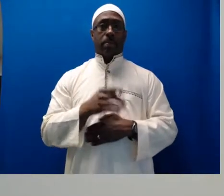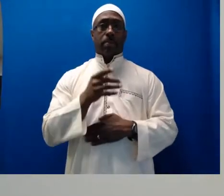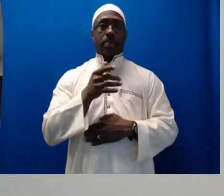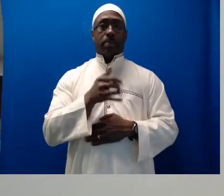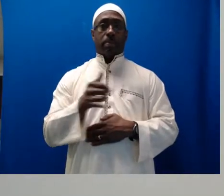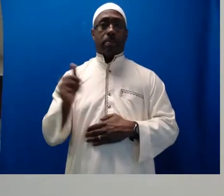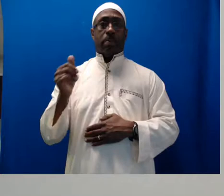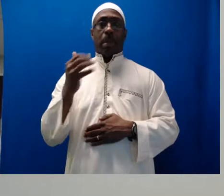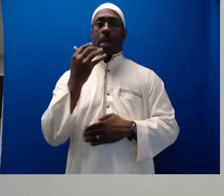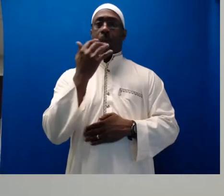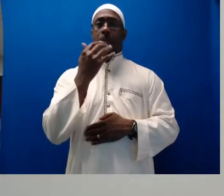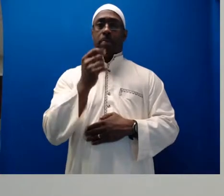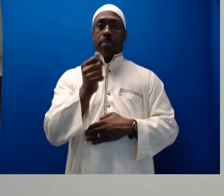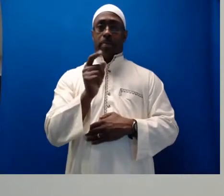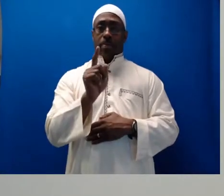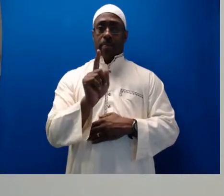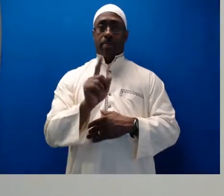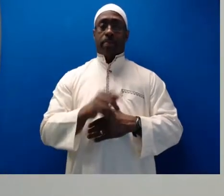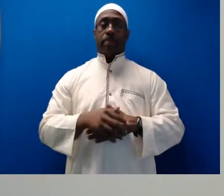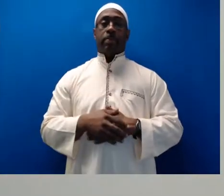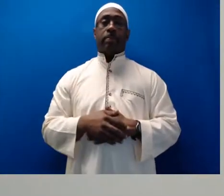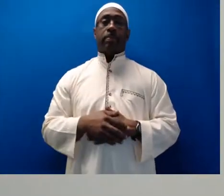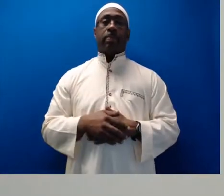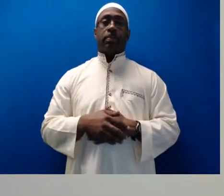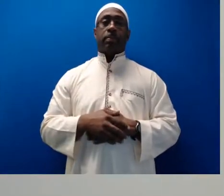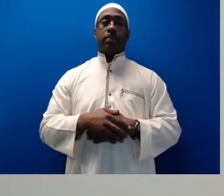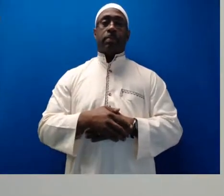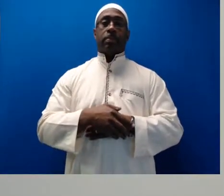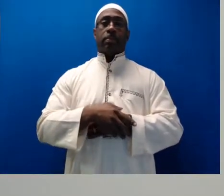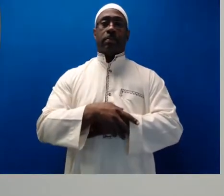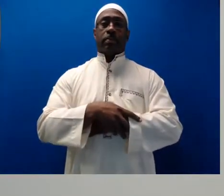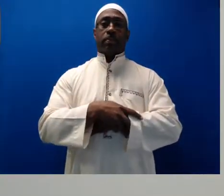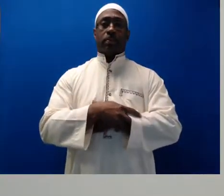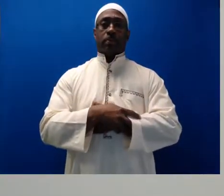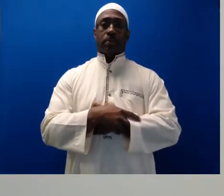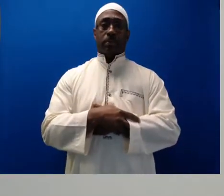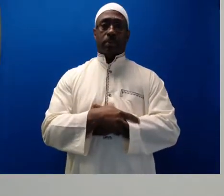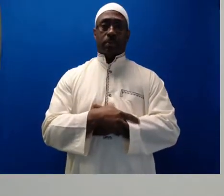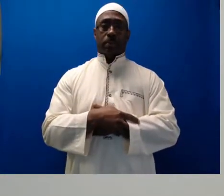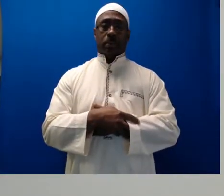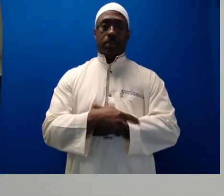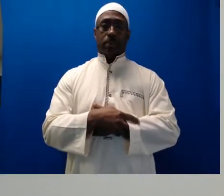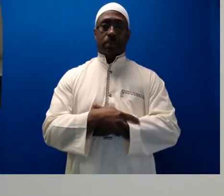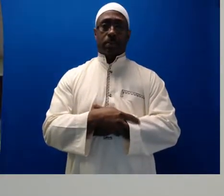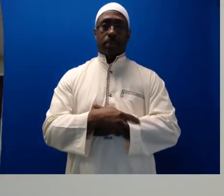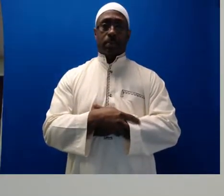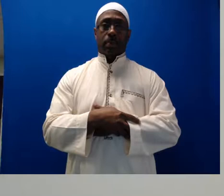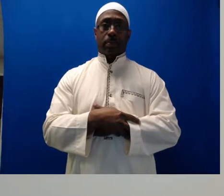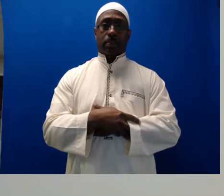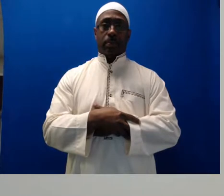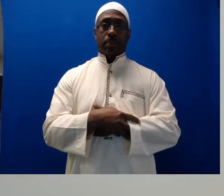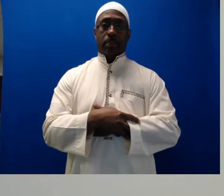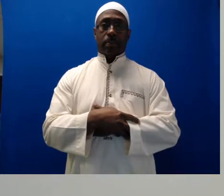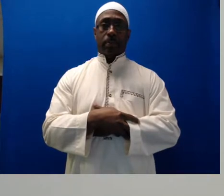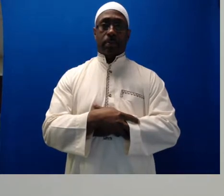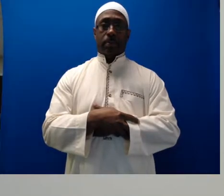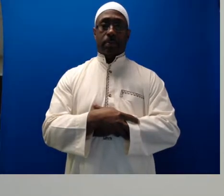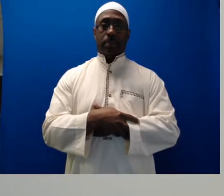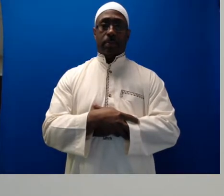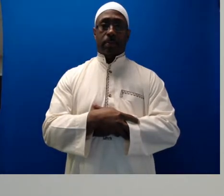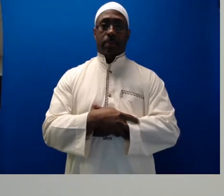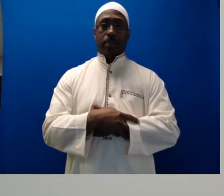ayyuhal ladhina amanu idha nudiya lissalati min